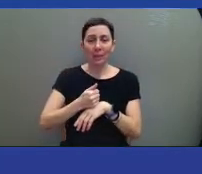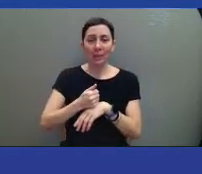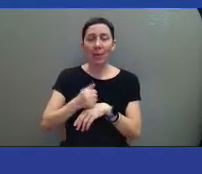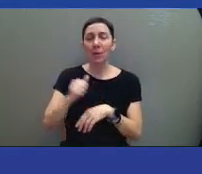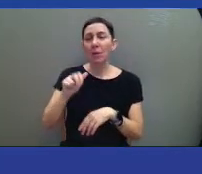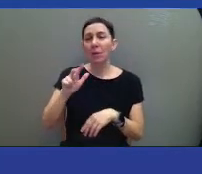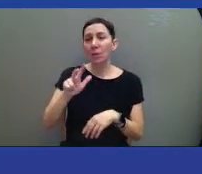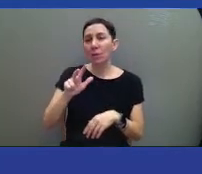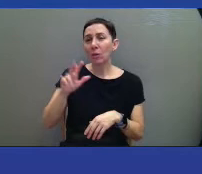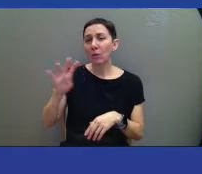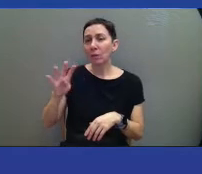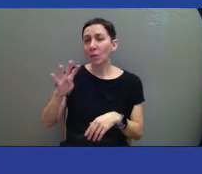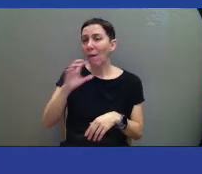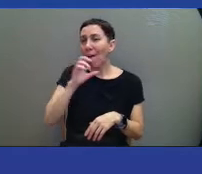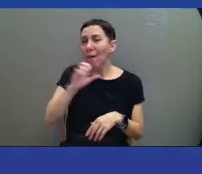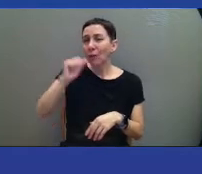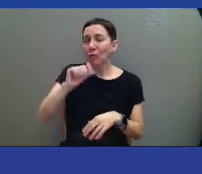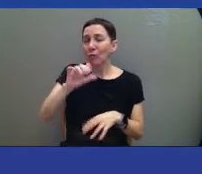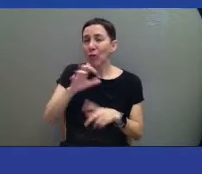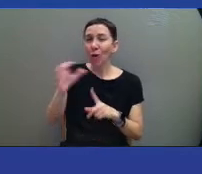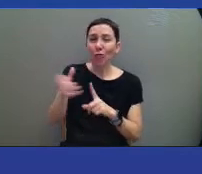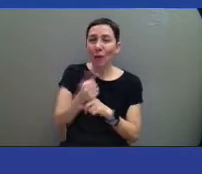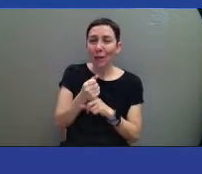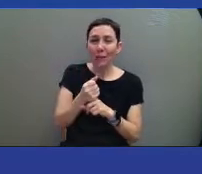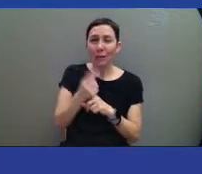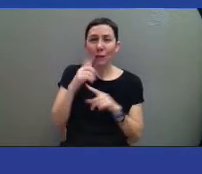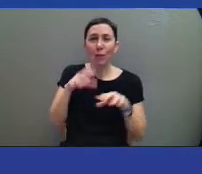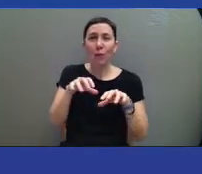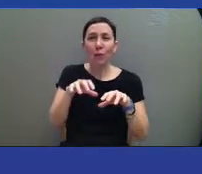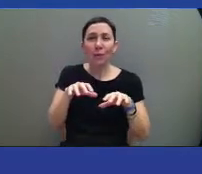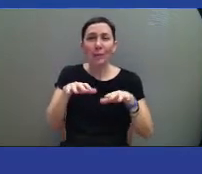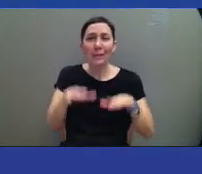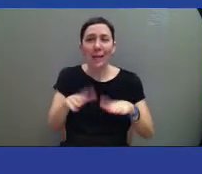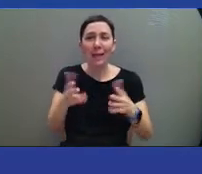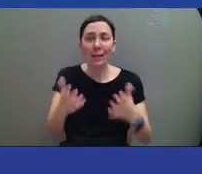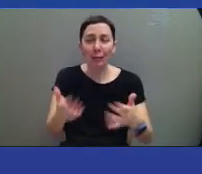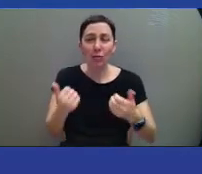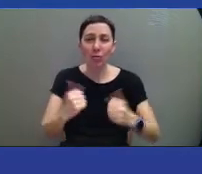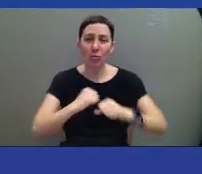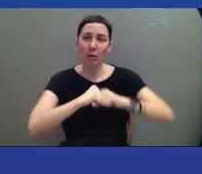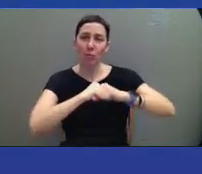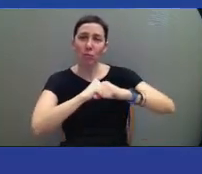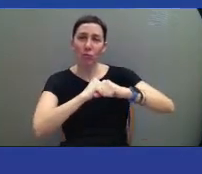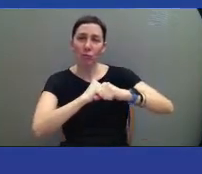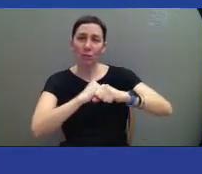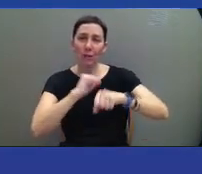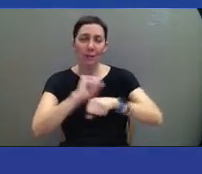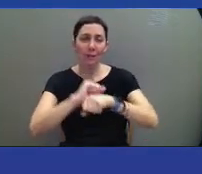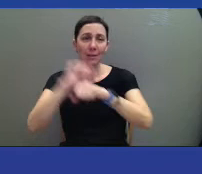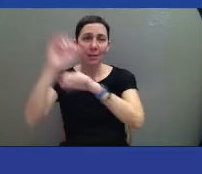or our elders, were arrested for protecting the mountain. You can go to the next slide.